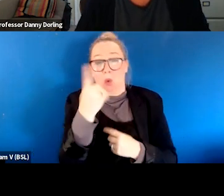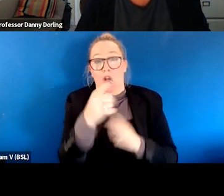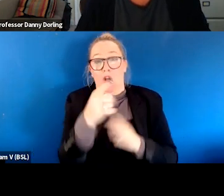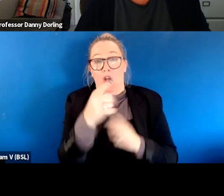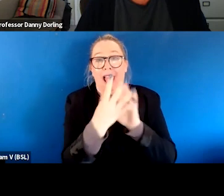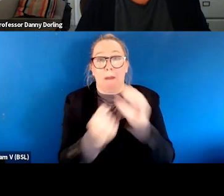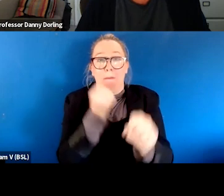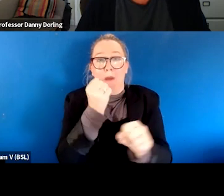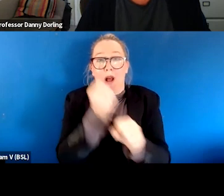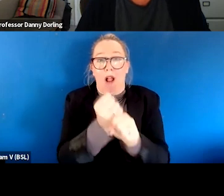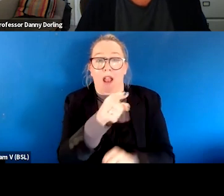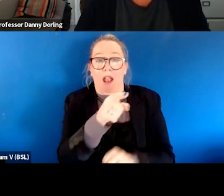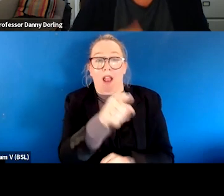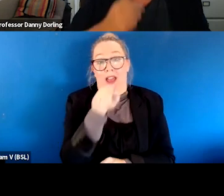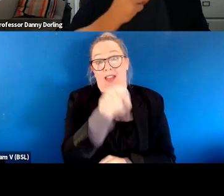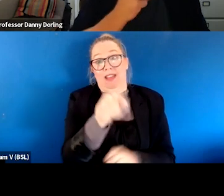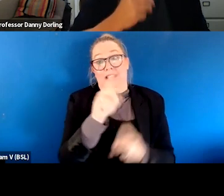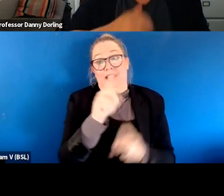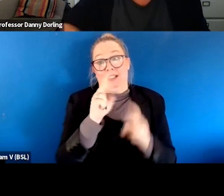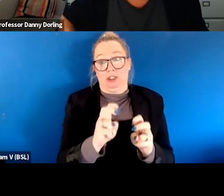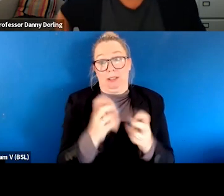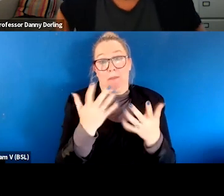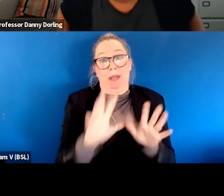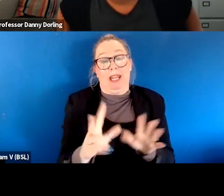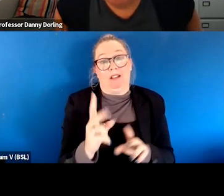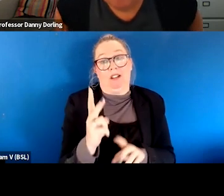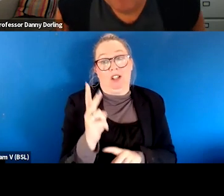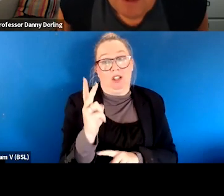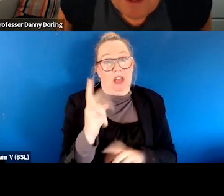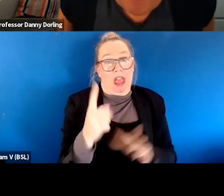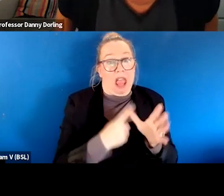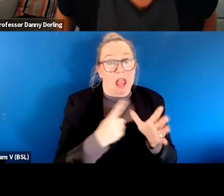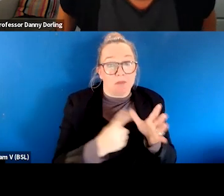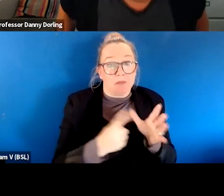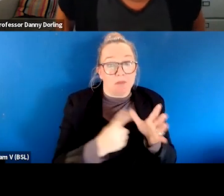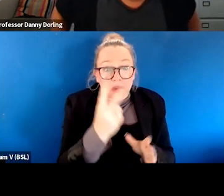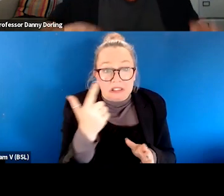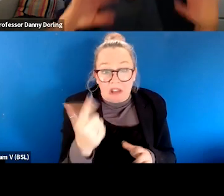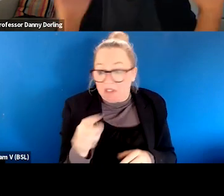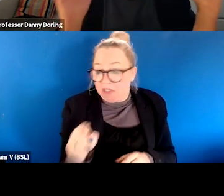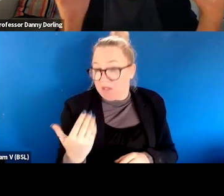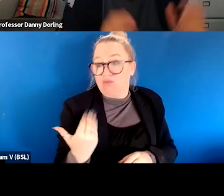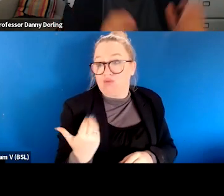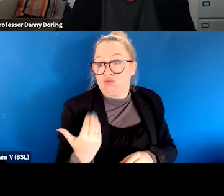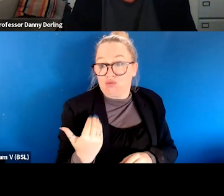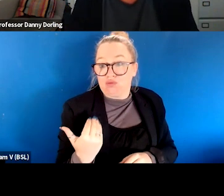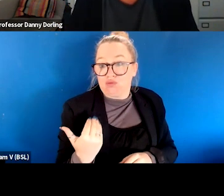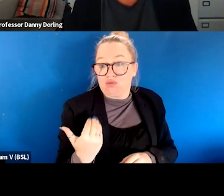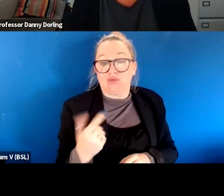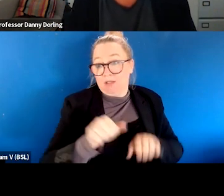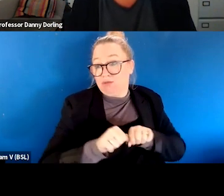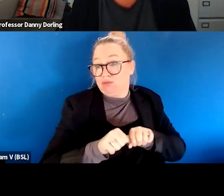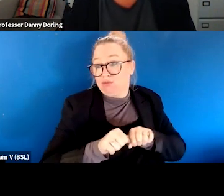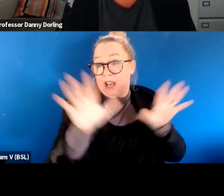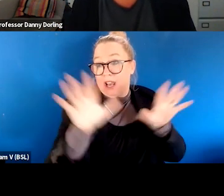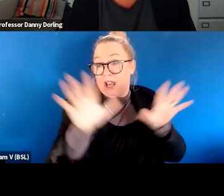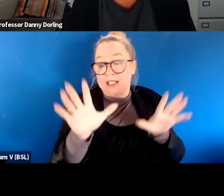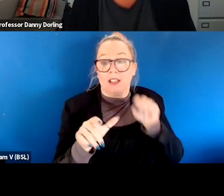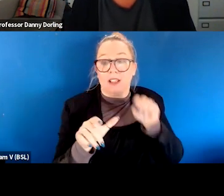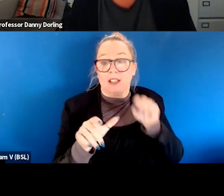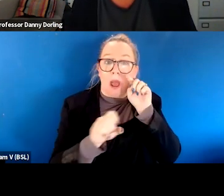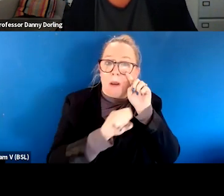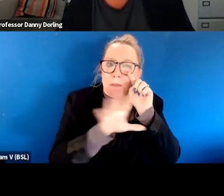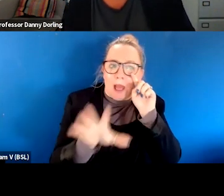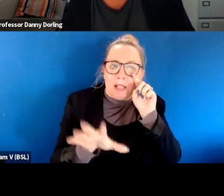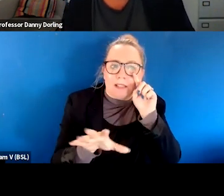study was a few weeks ago, April 27th, and it was kind of press released with the pandemic hasn't been